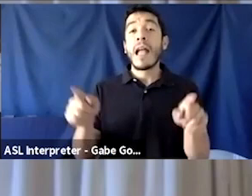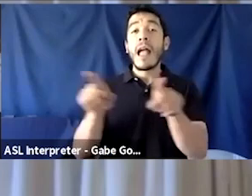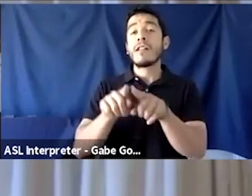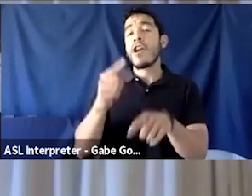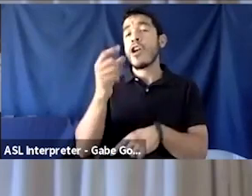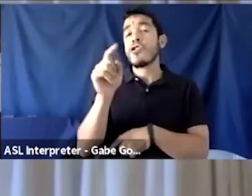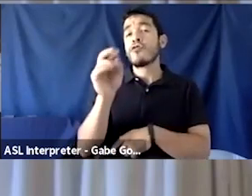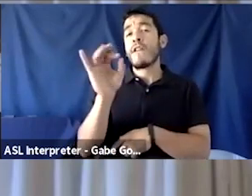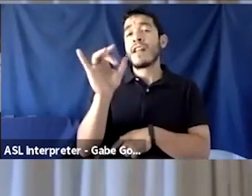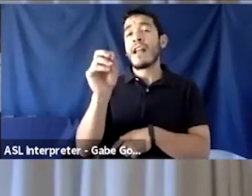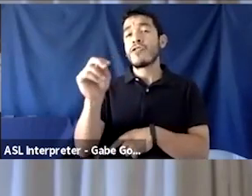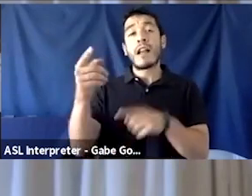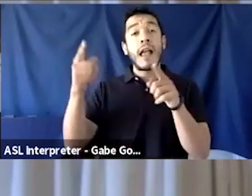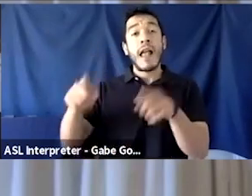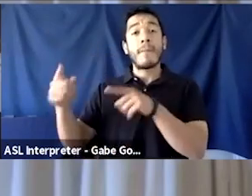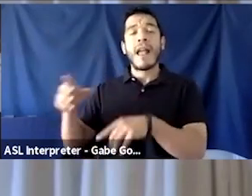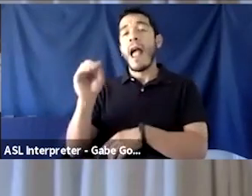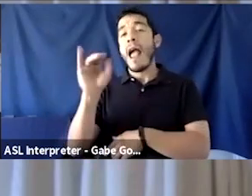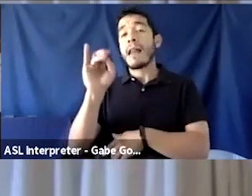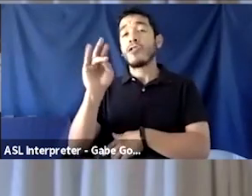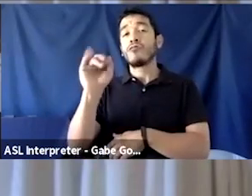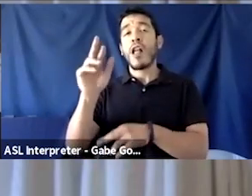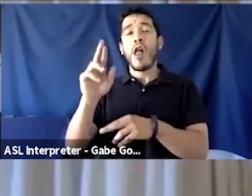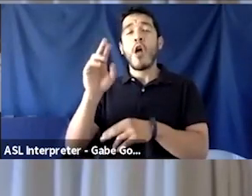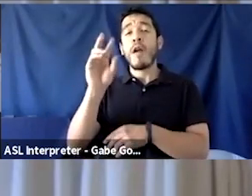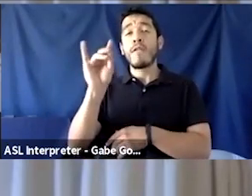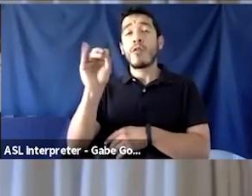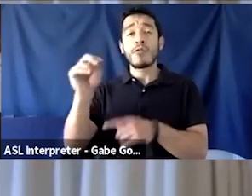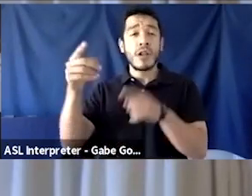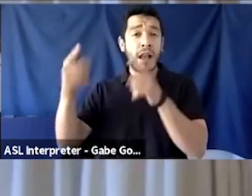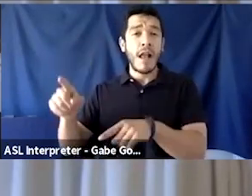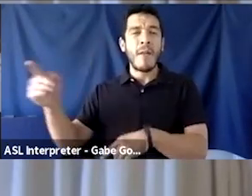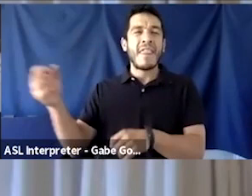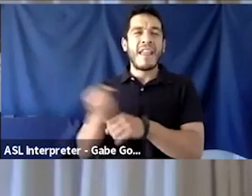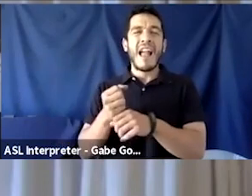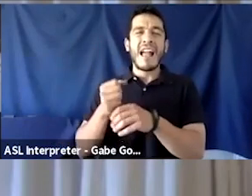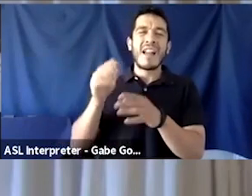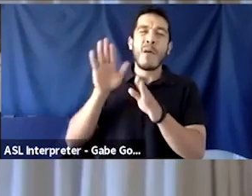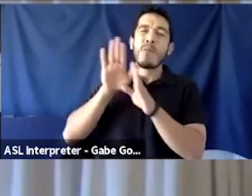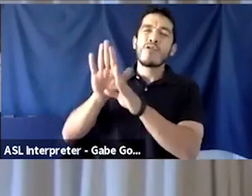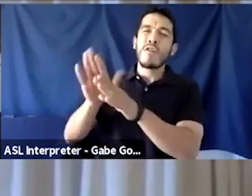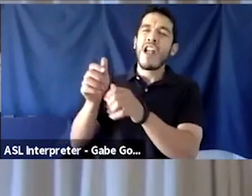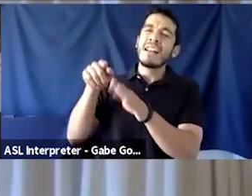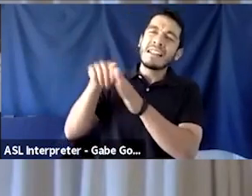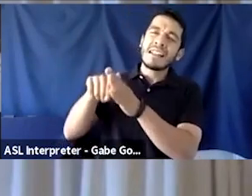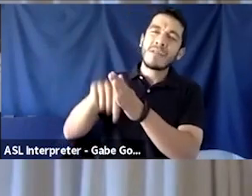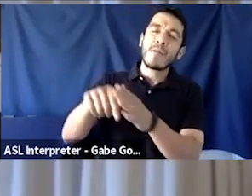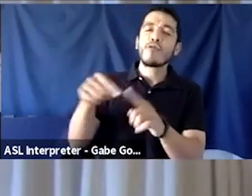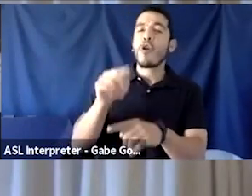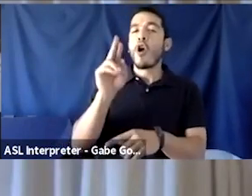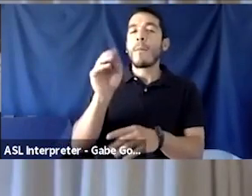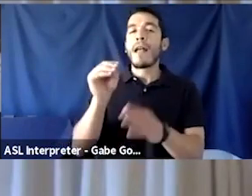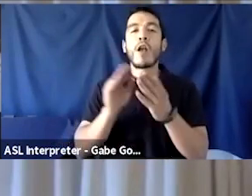along and the Industrial Revolution came along, they got squeezed and squeezed and squeezed further and deeper into the urban community, but they didn't want to give up